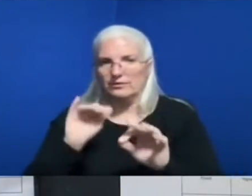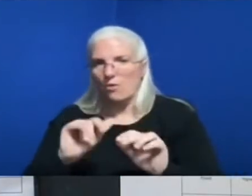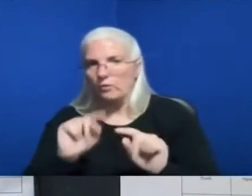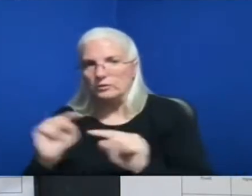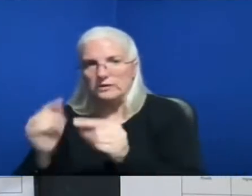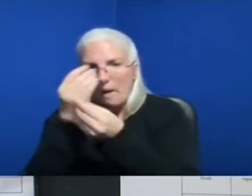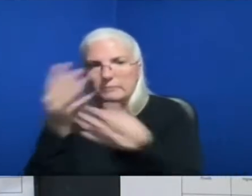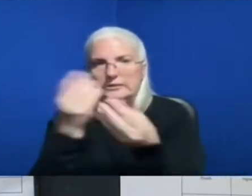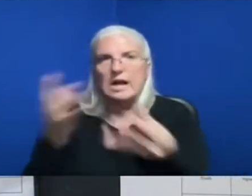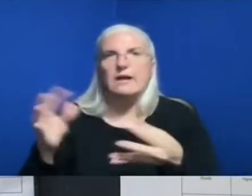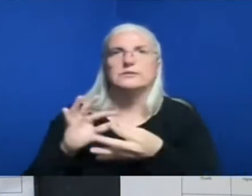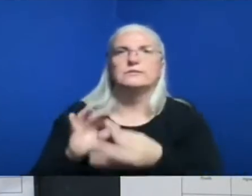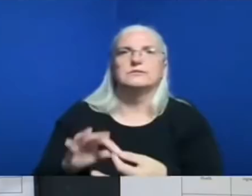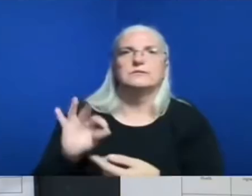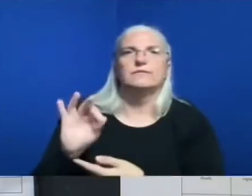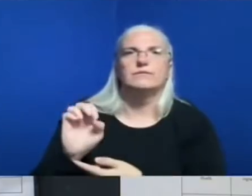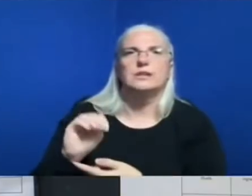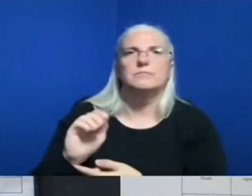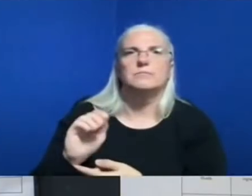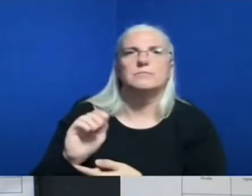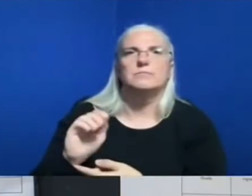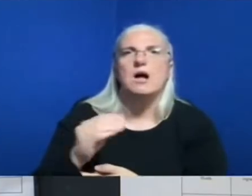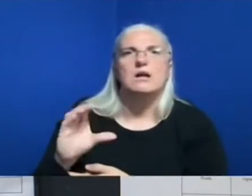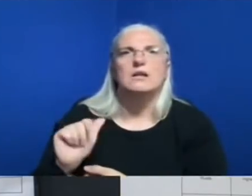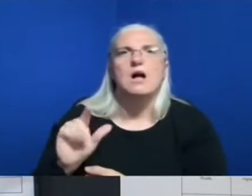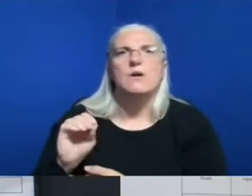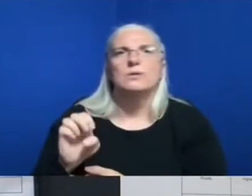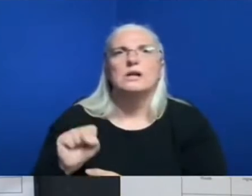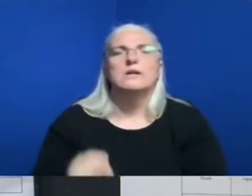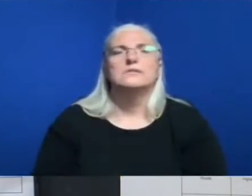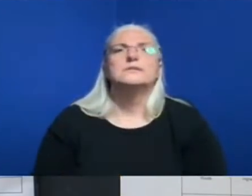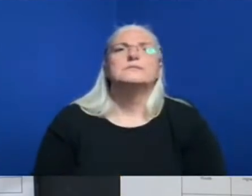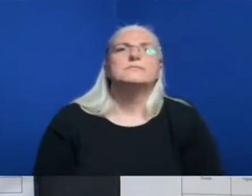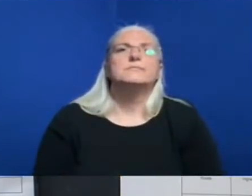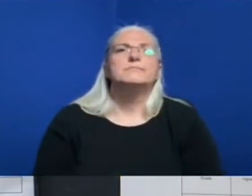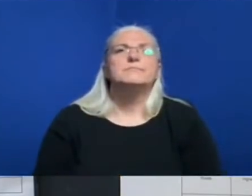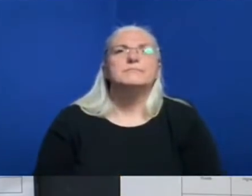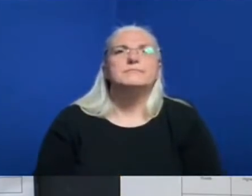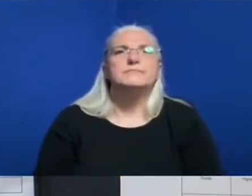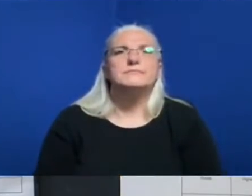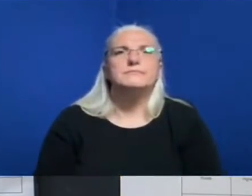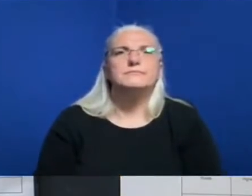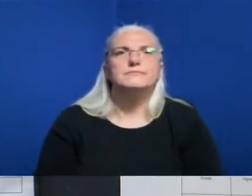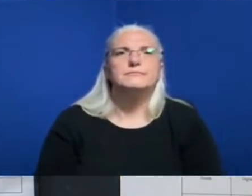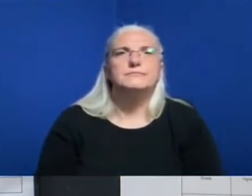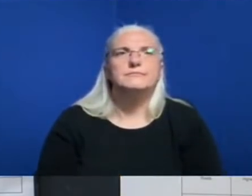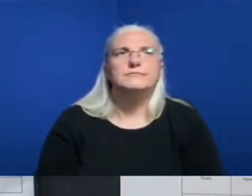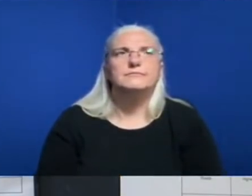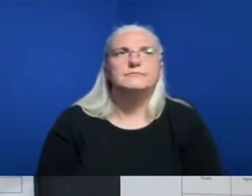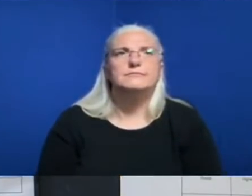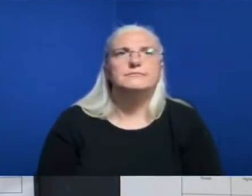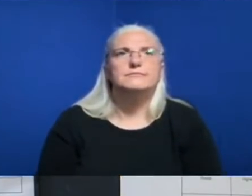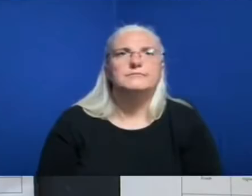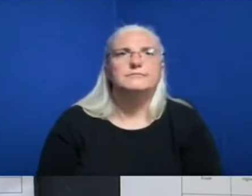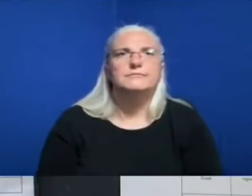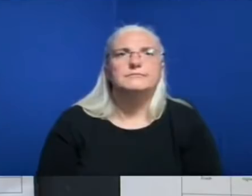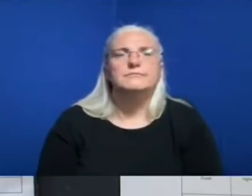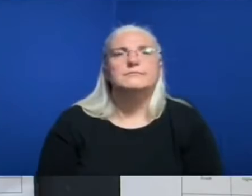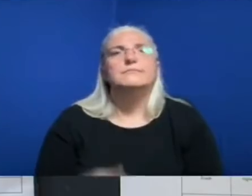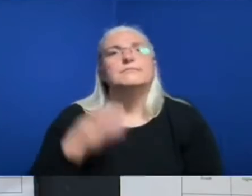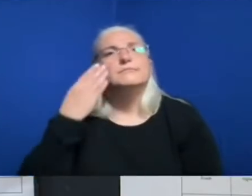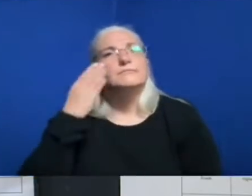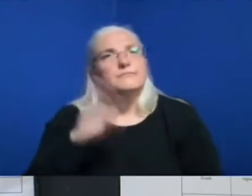Folks that have been impacted by the Dixie Fire and Beckworth Complex fires can expect to receive phone calls from my volunteers in the coming